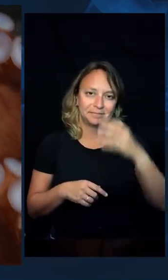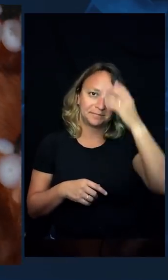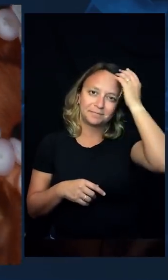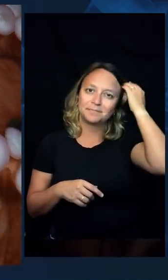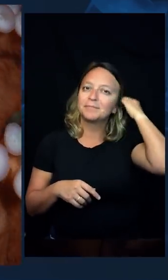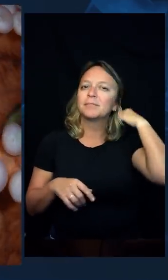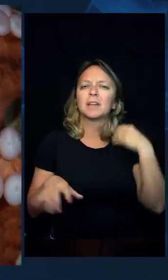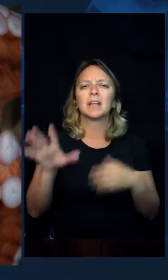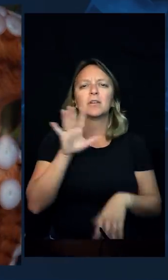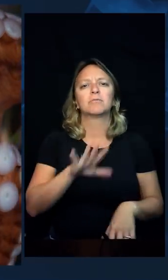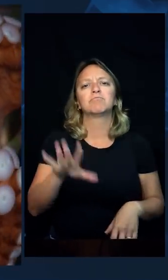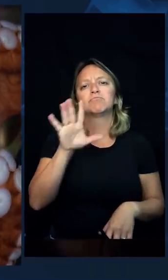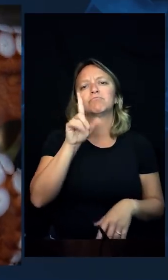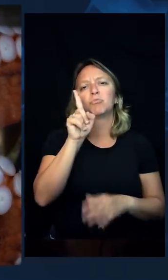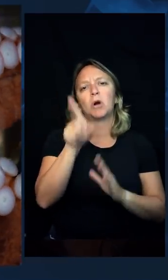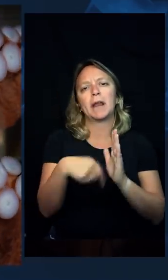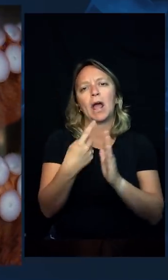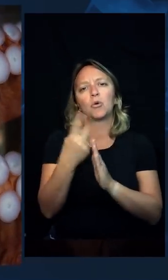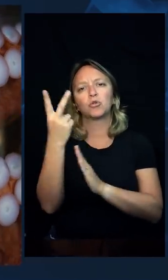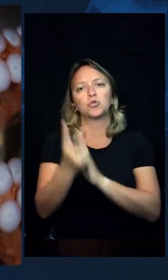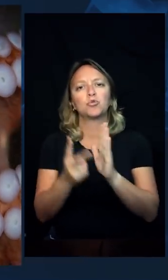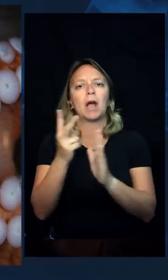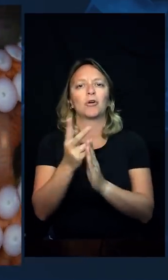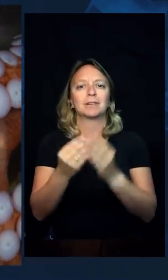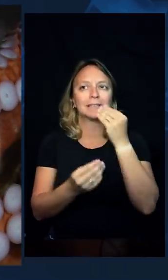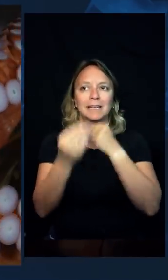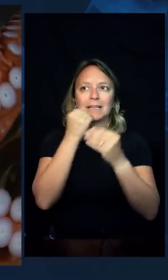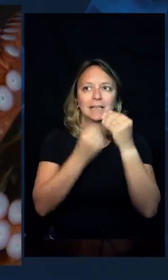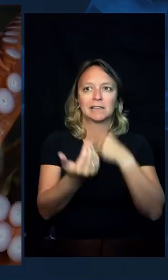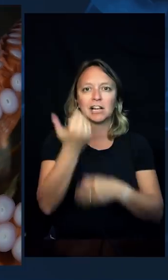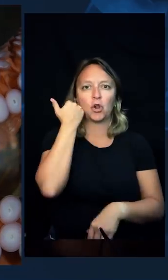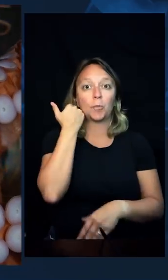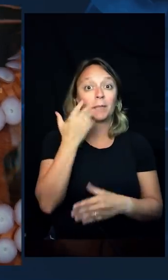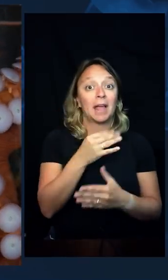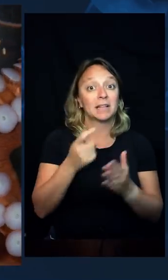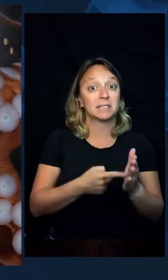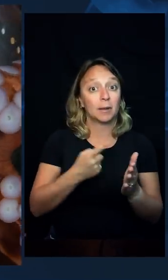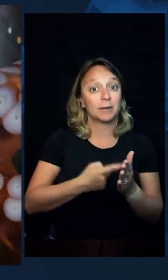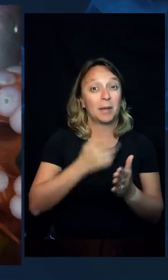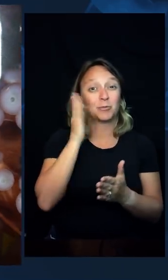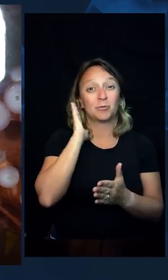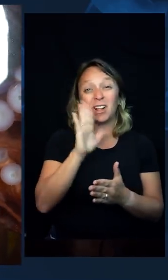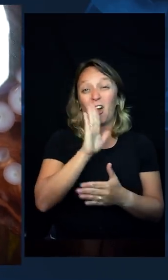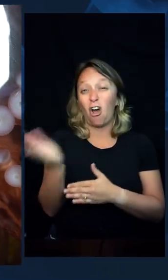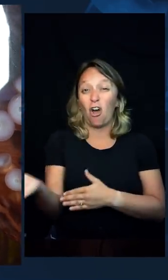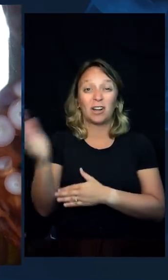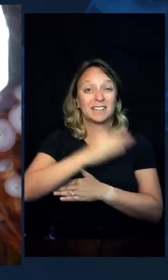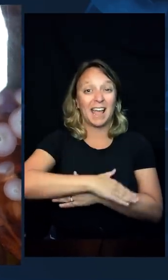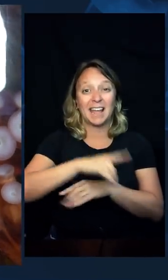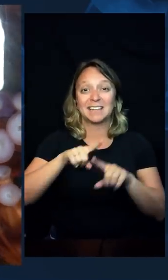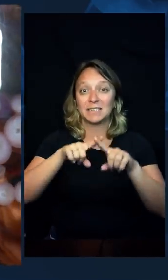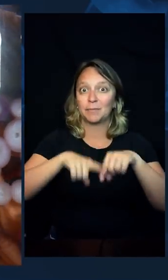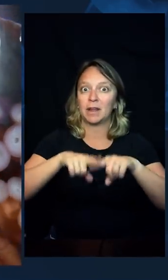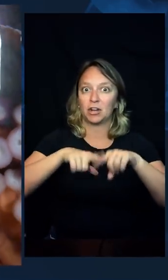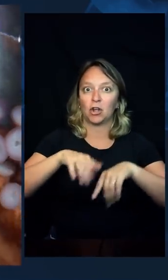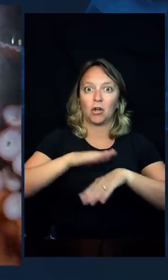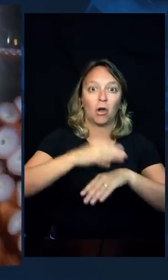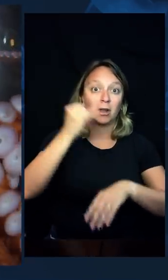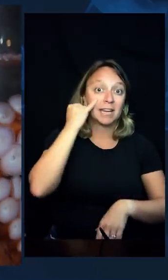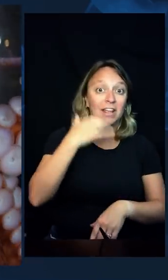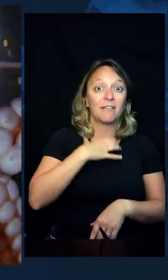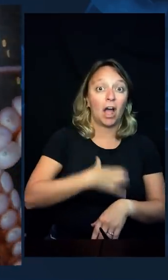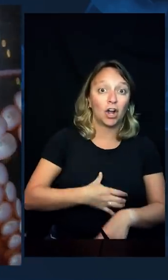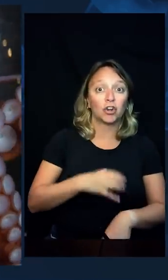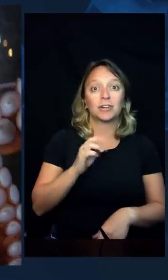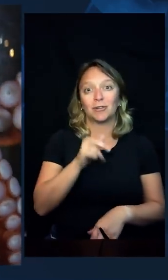Licorice will take about 1 to 2 hours to eat the whole crab, and sometimes he will take all day depending on how hungry he is.